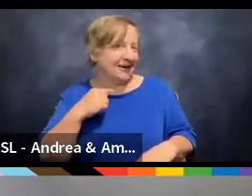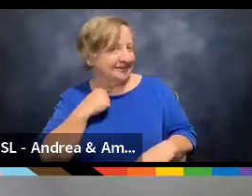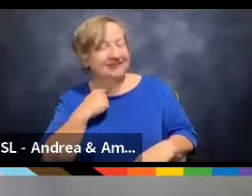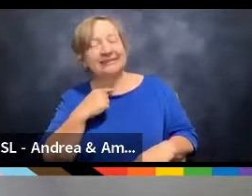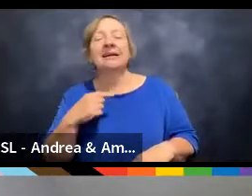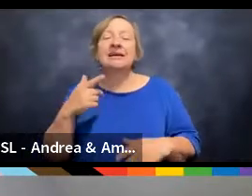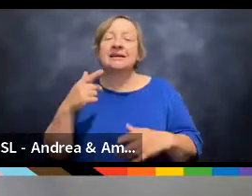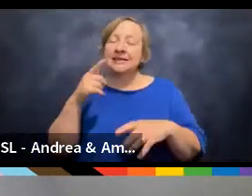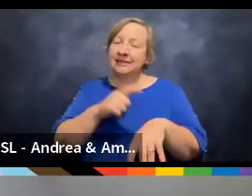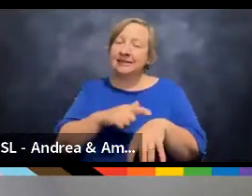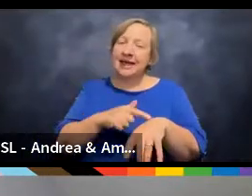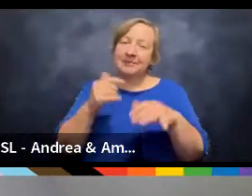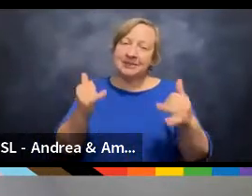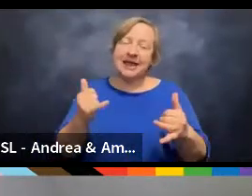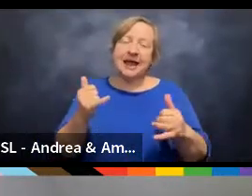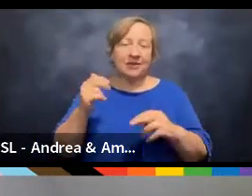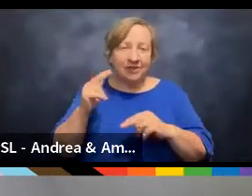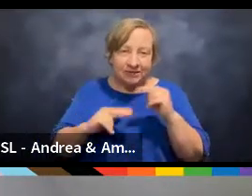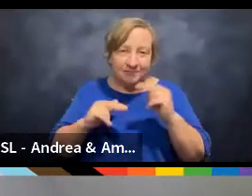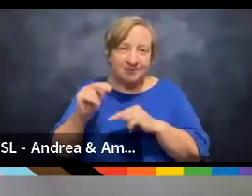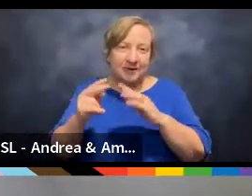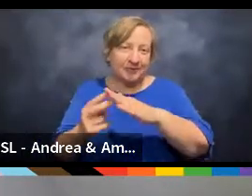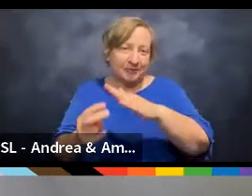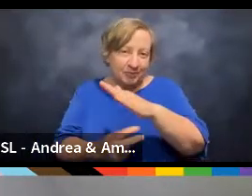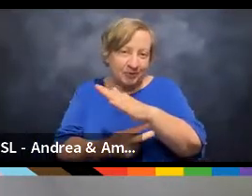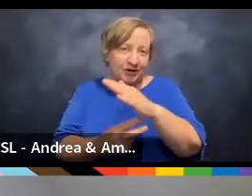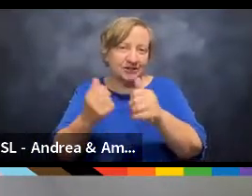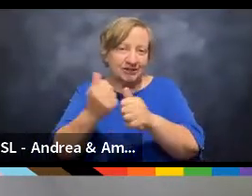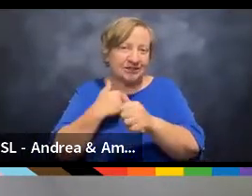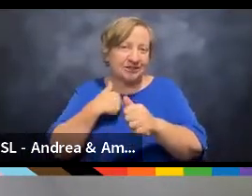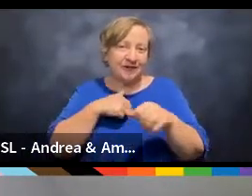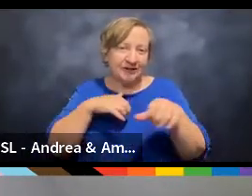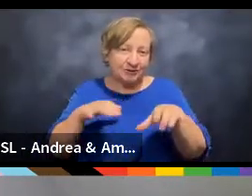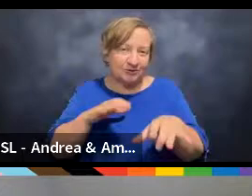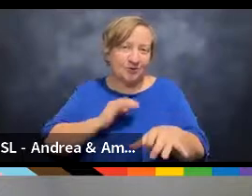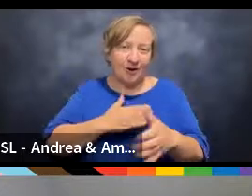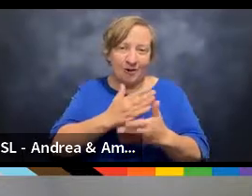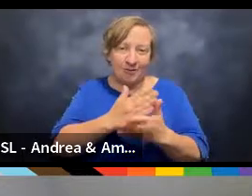and let's get this bridge built. And so each of us do our part. Thank you,